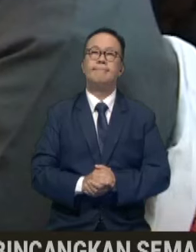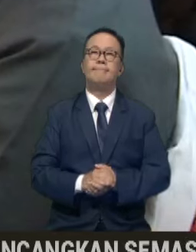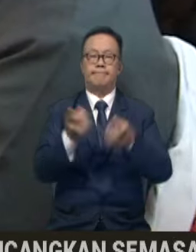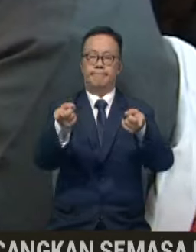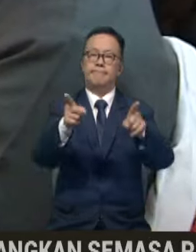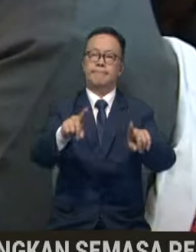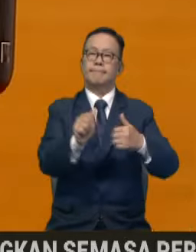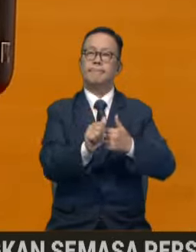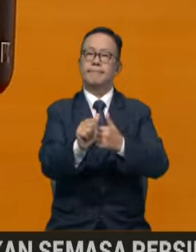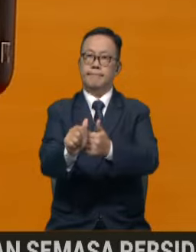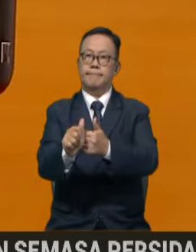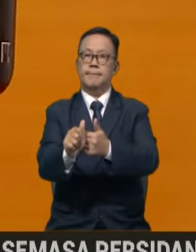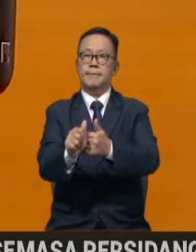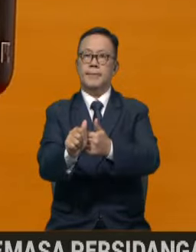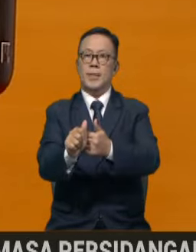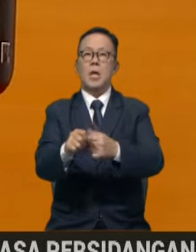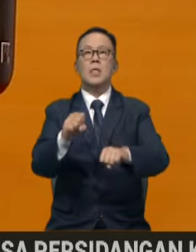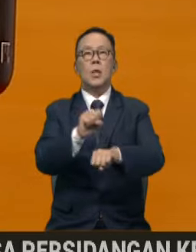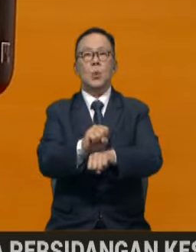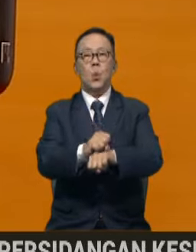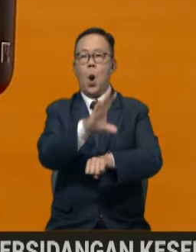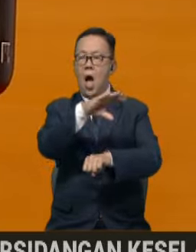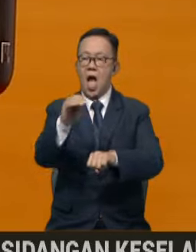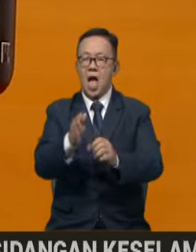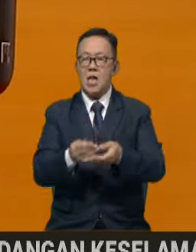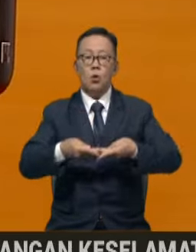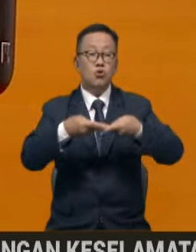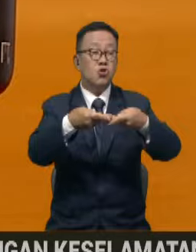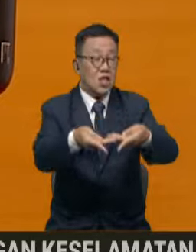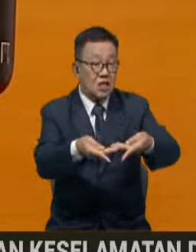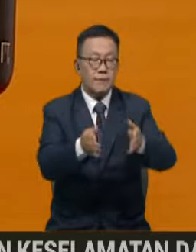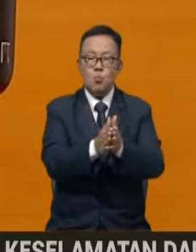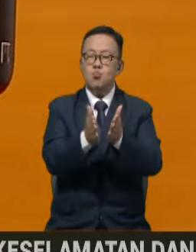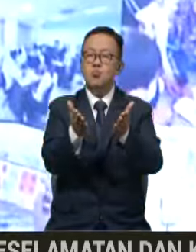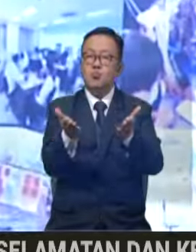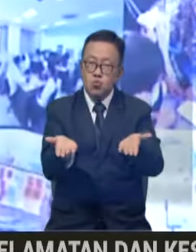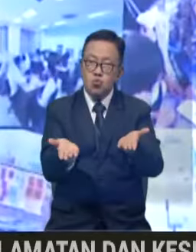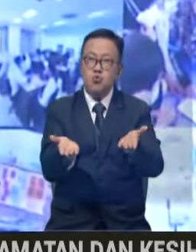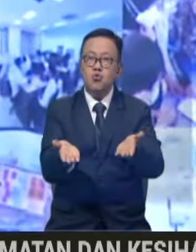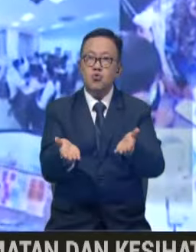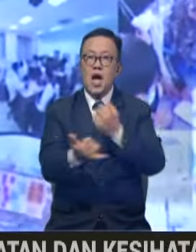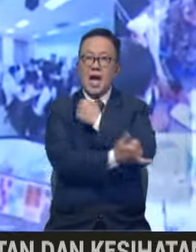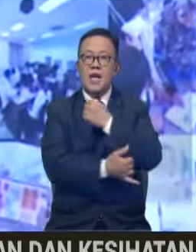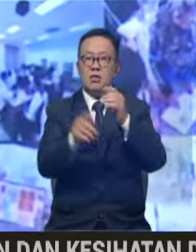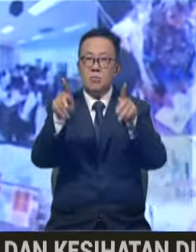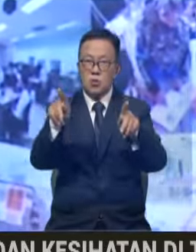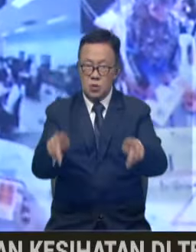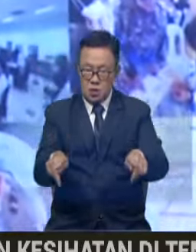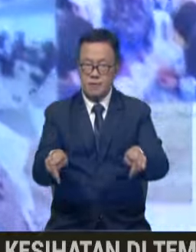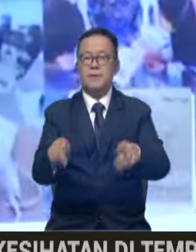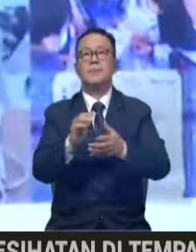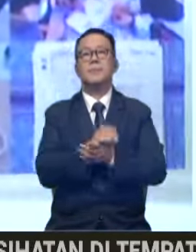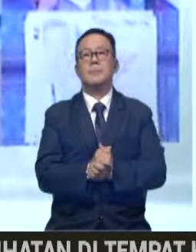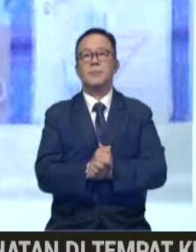Majlis diikuti dengan pelancaran rangka kerja dan buku panduan digital citizenship. Rangka kerja tersebut menyediakan panduan